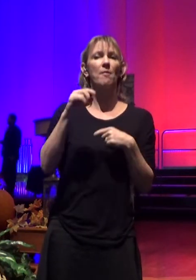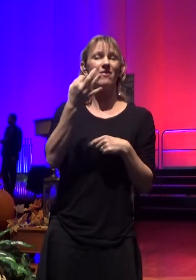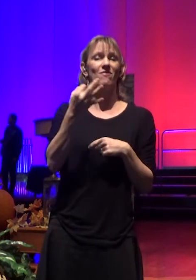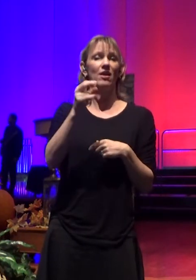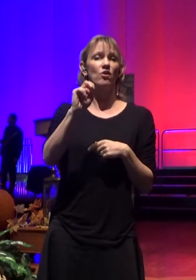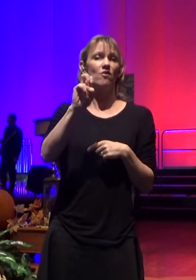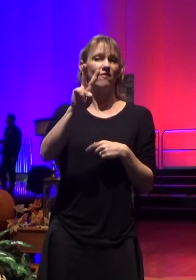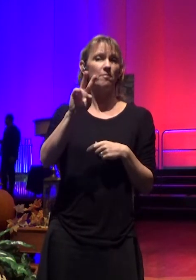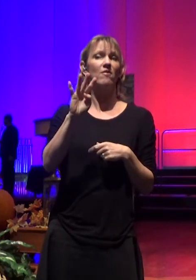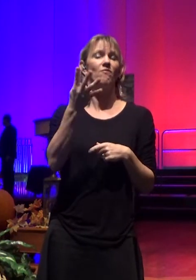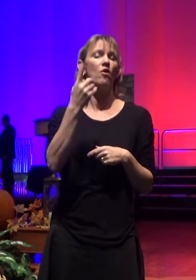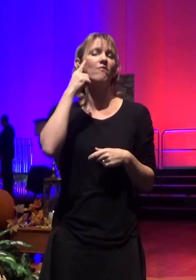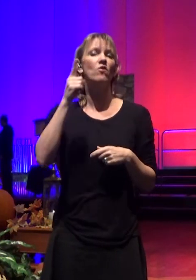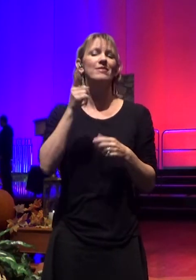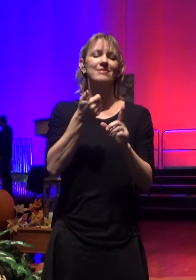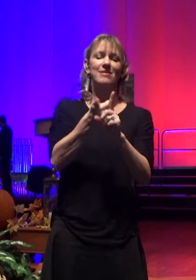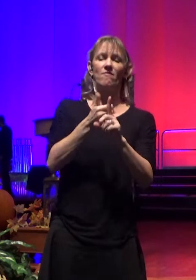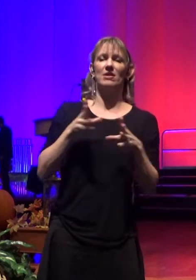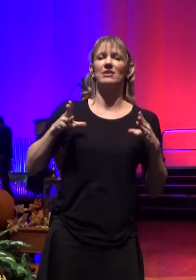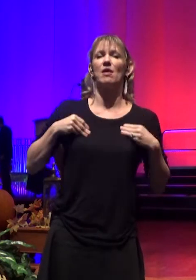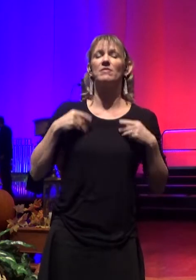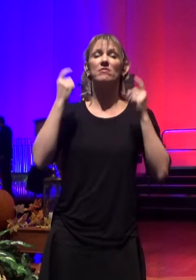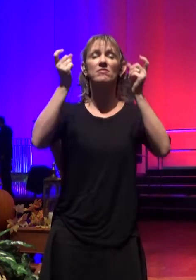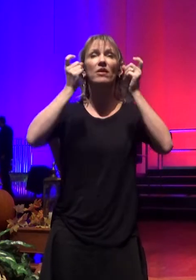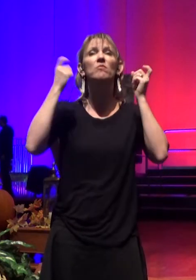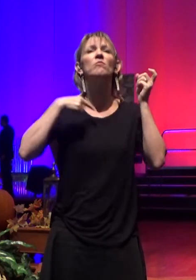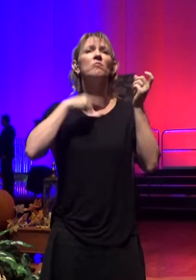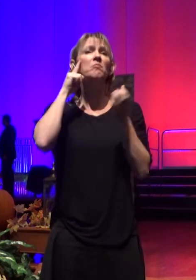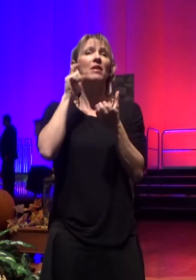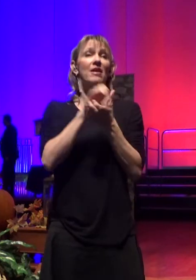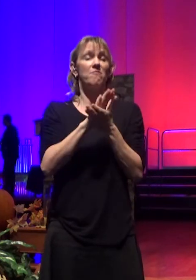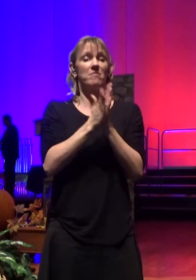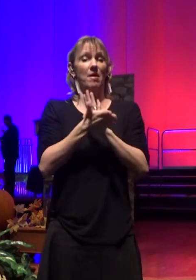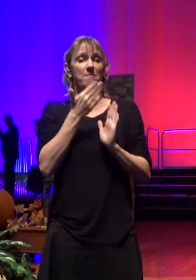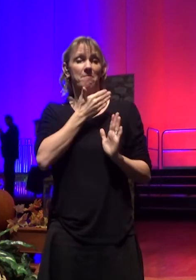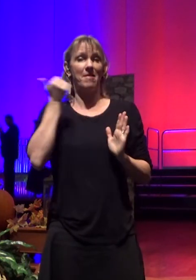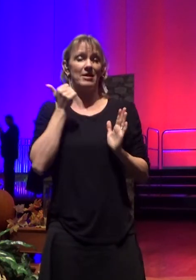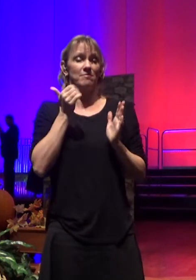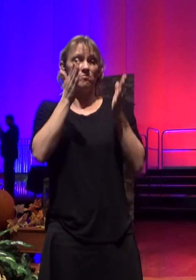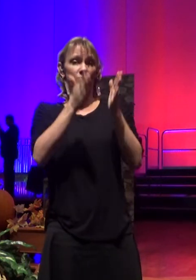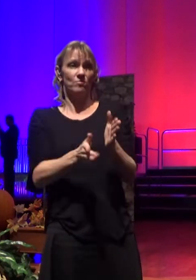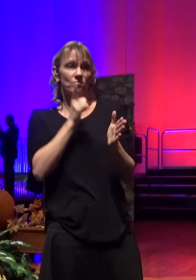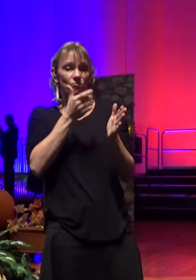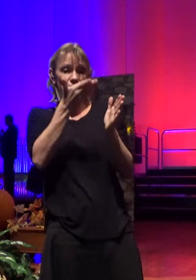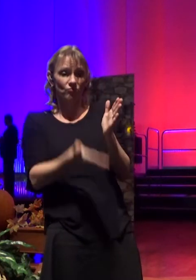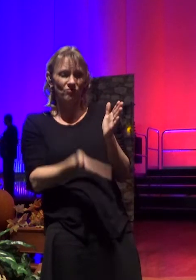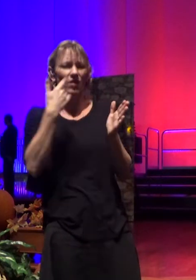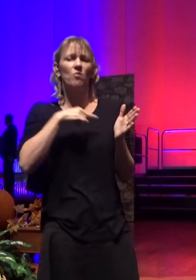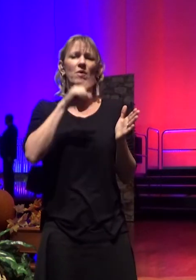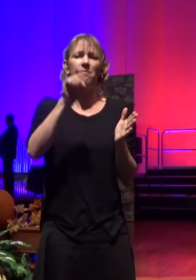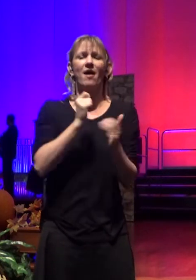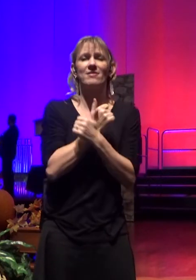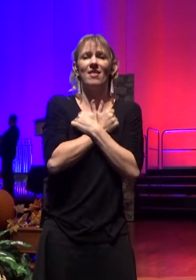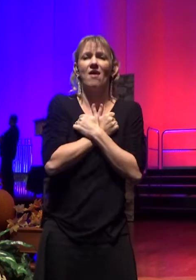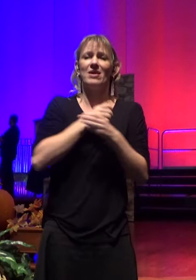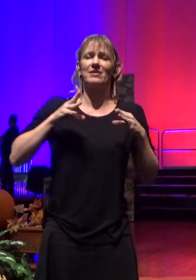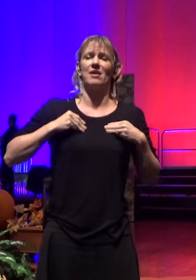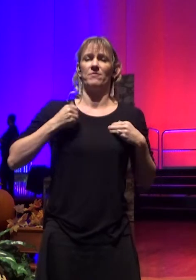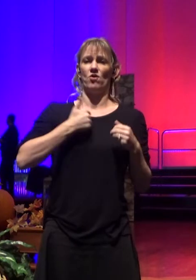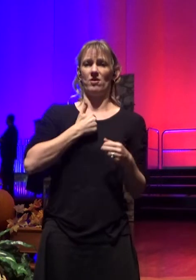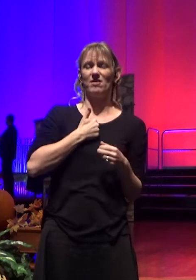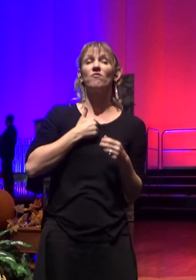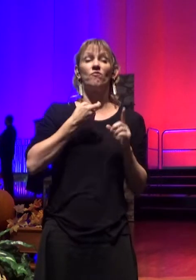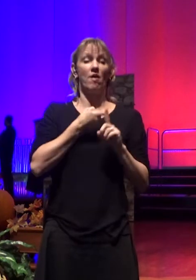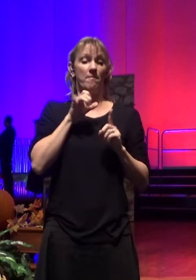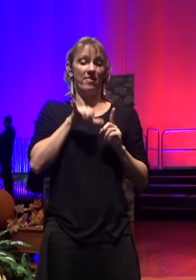for a self-acceptance celebration, because we believe to be the healthiest version of ourselves, we have to love and accept ourselves. And it's